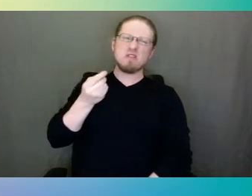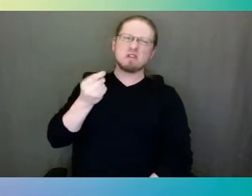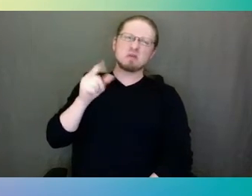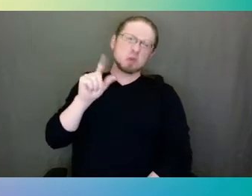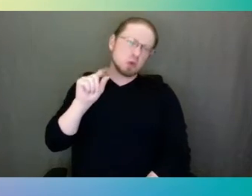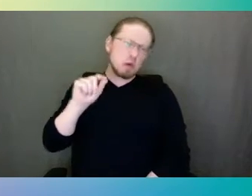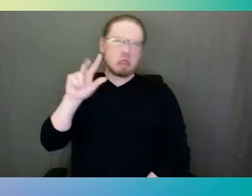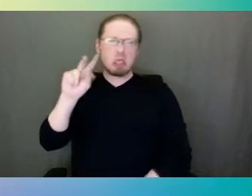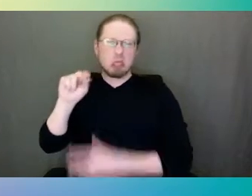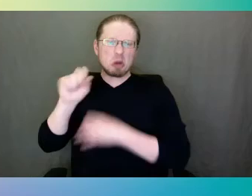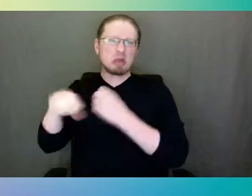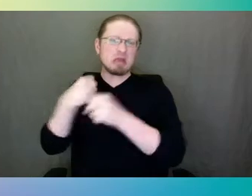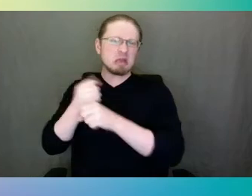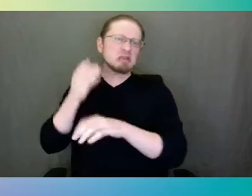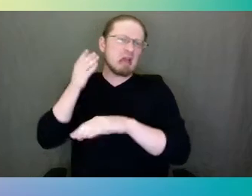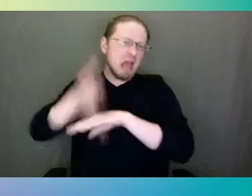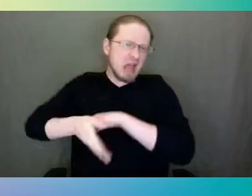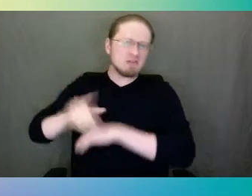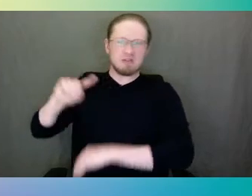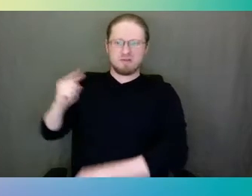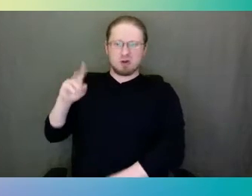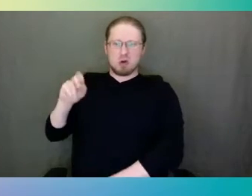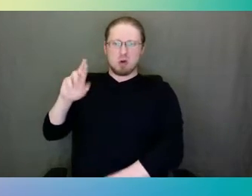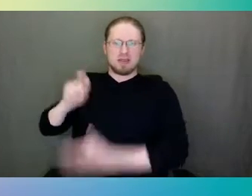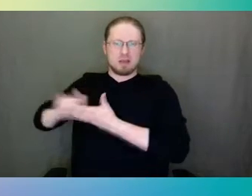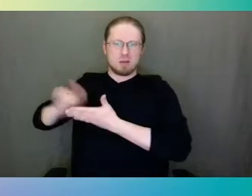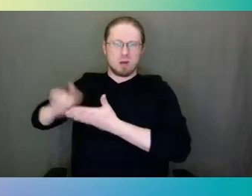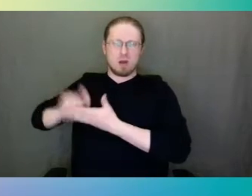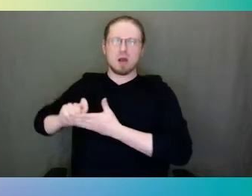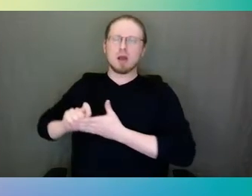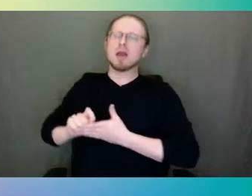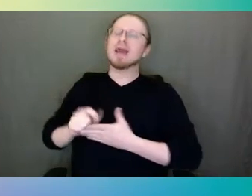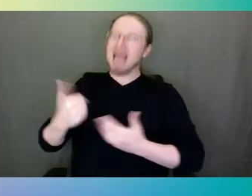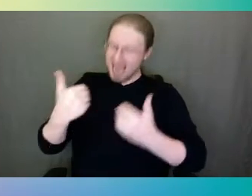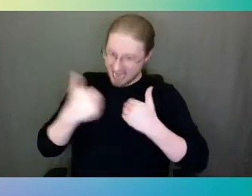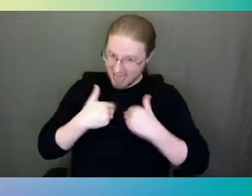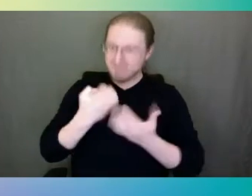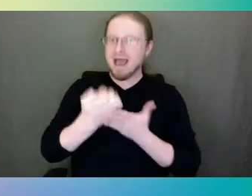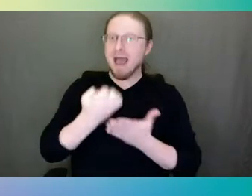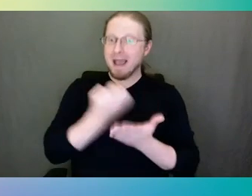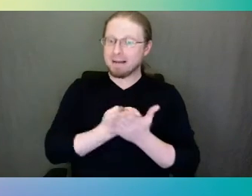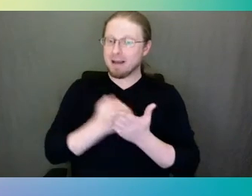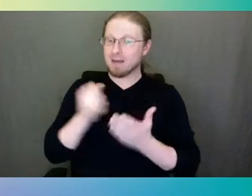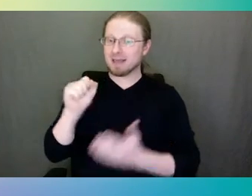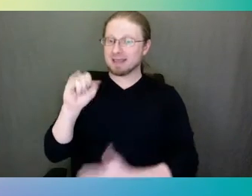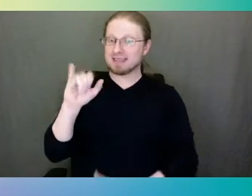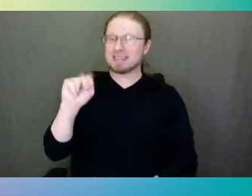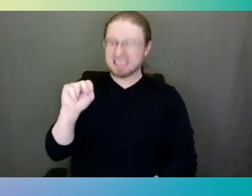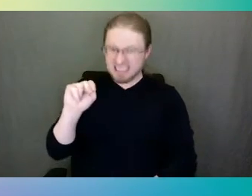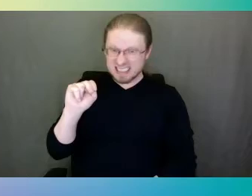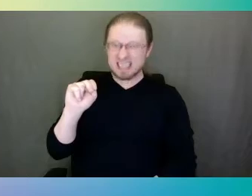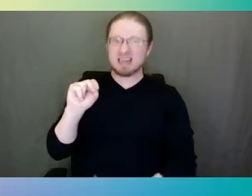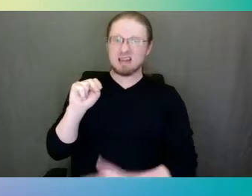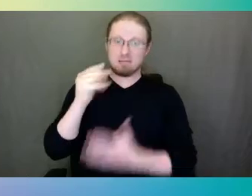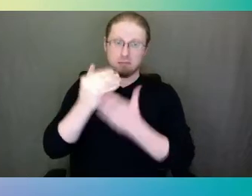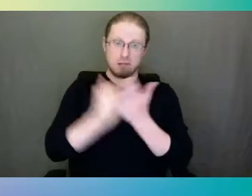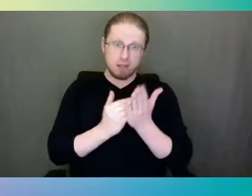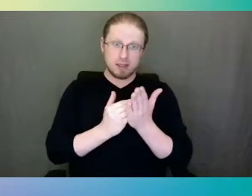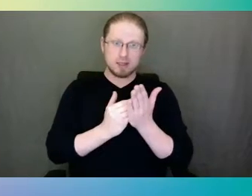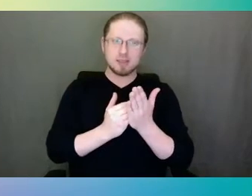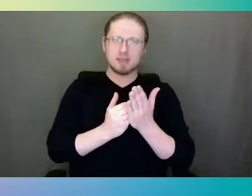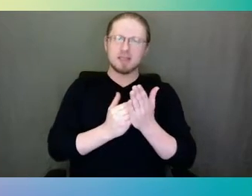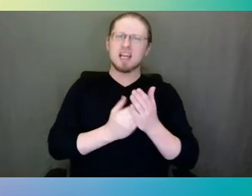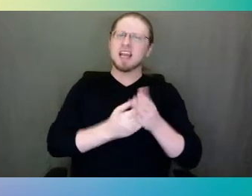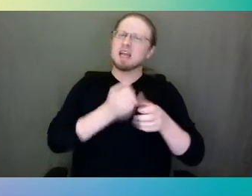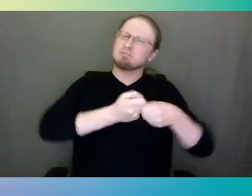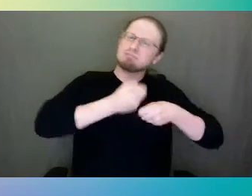it also contains an economic sin list. It gives a condemnation of the rich men of Ephesus, and